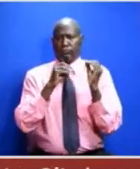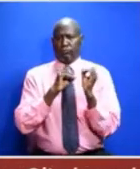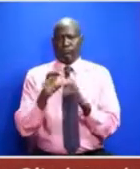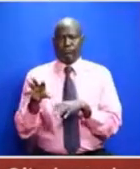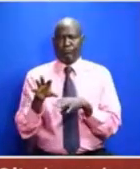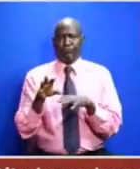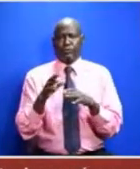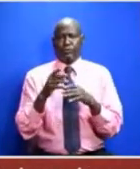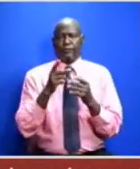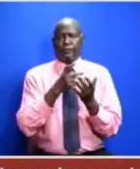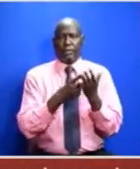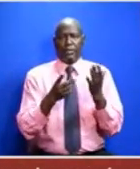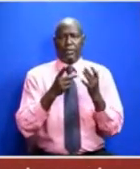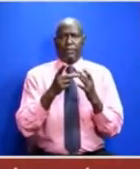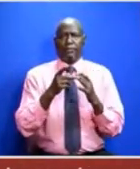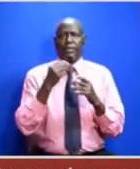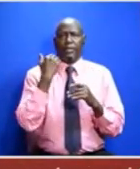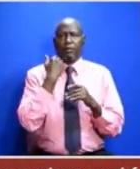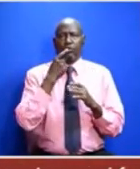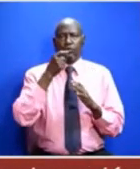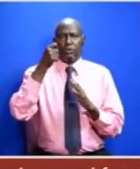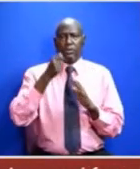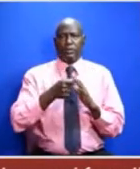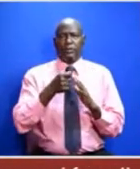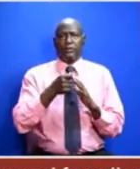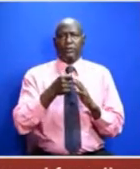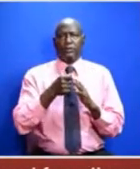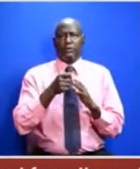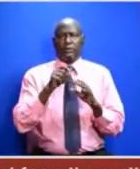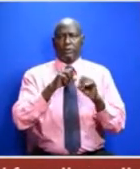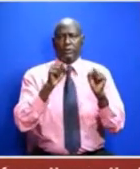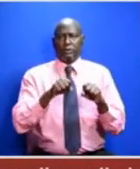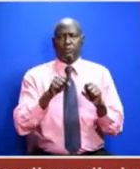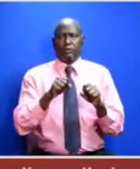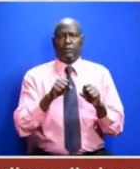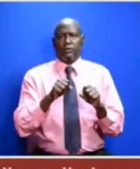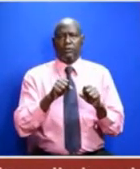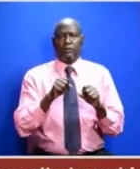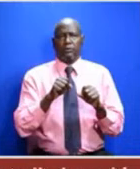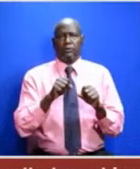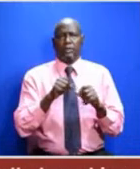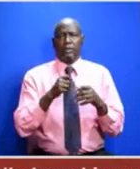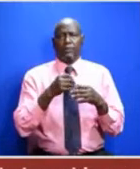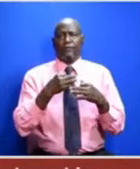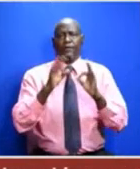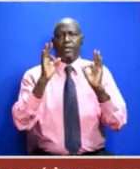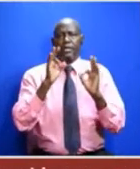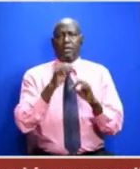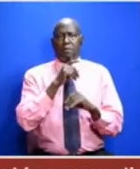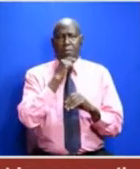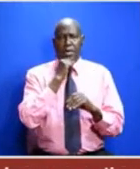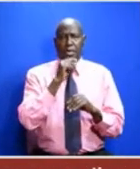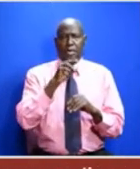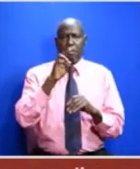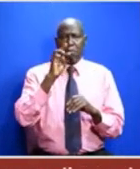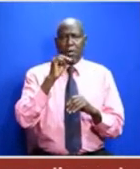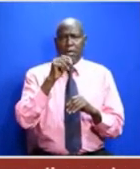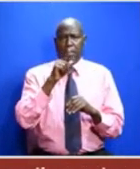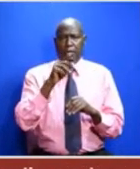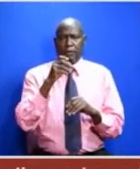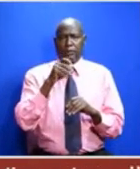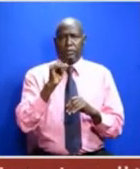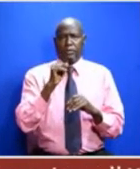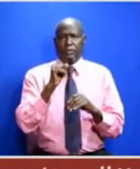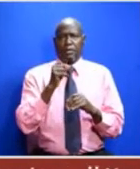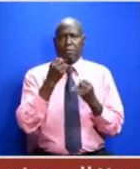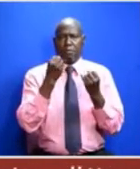of the criminal justice system, which released Mackenzie severally or failed to expedite hearings against him,